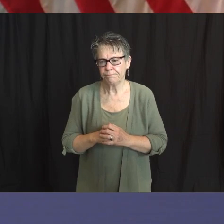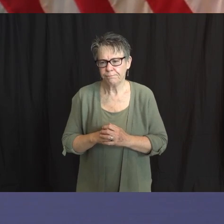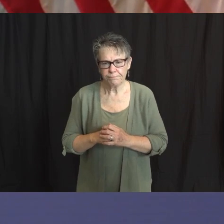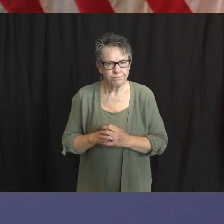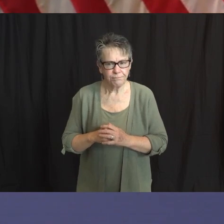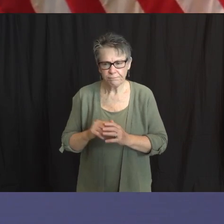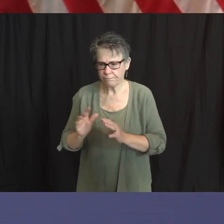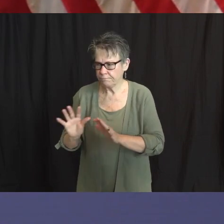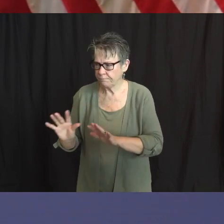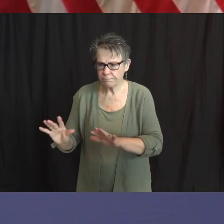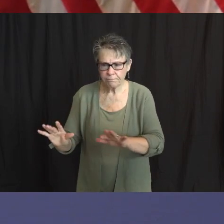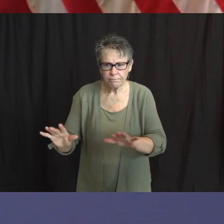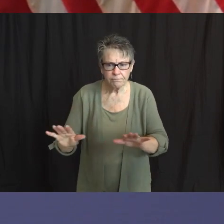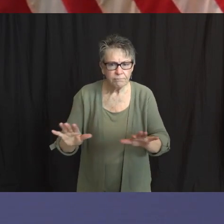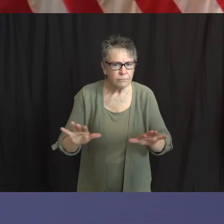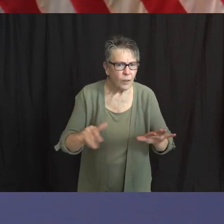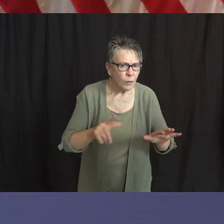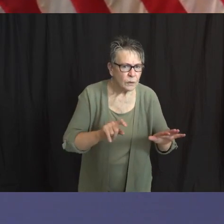Please.